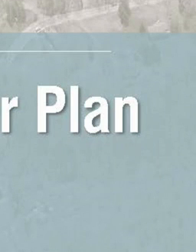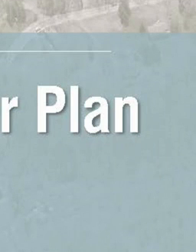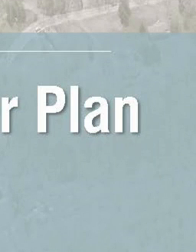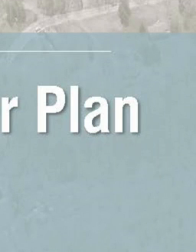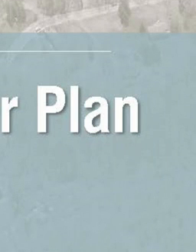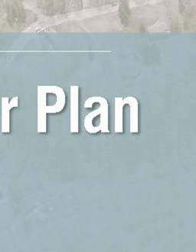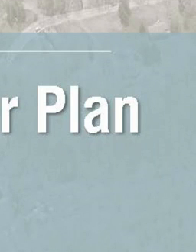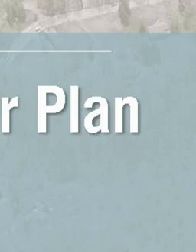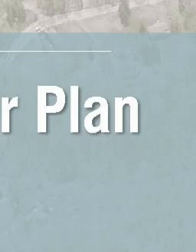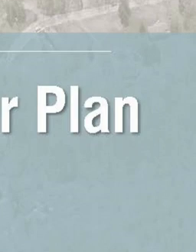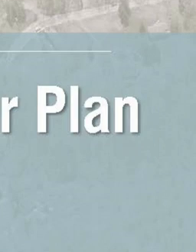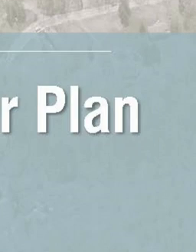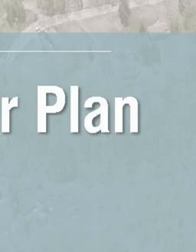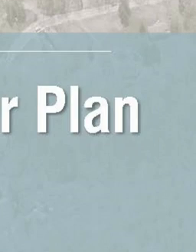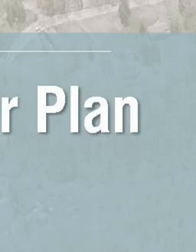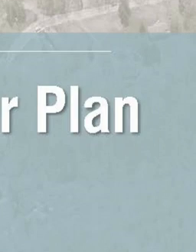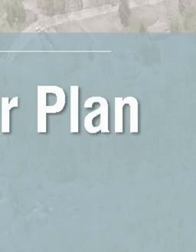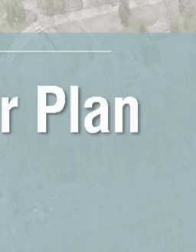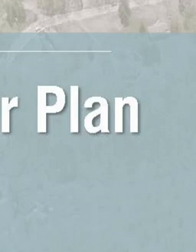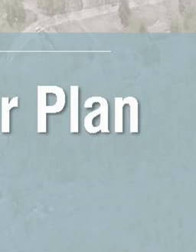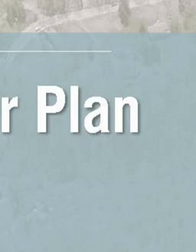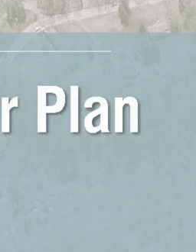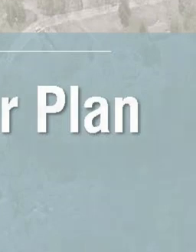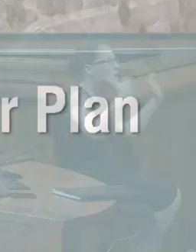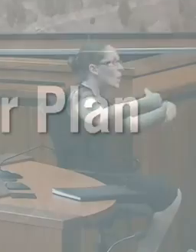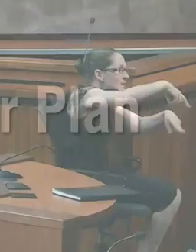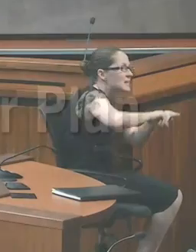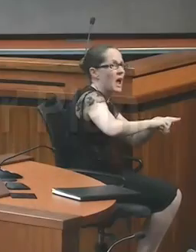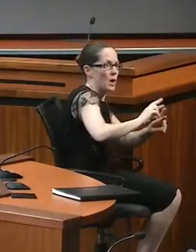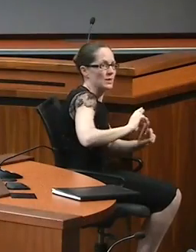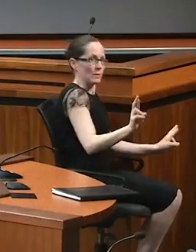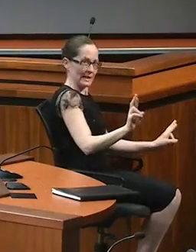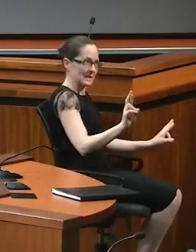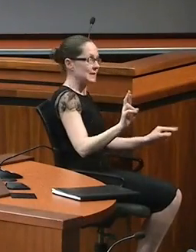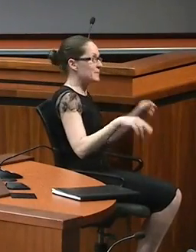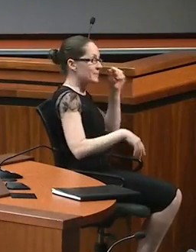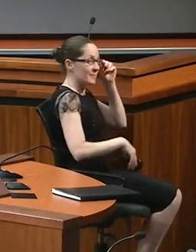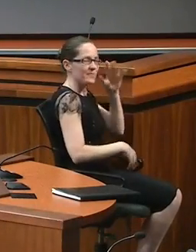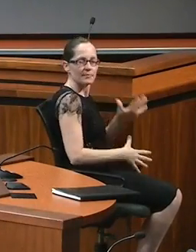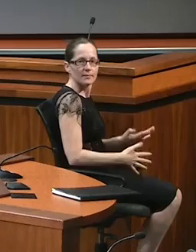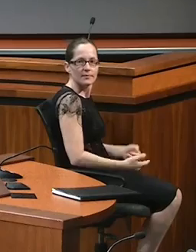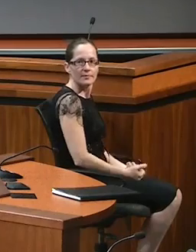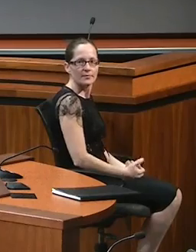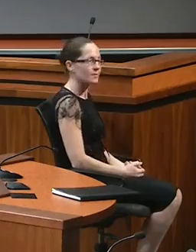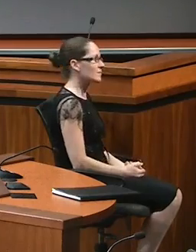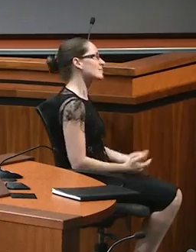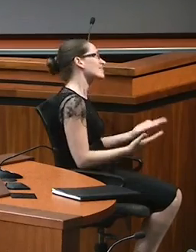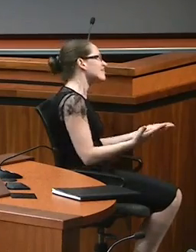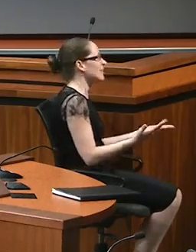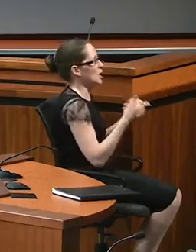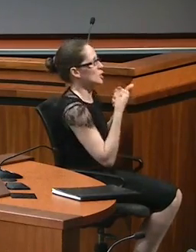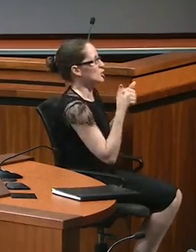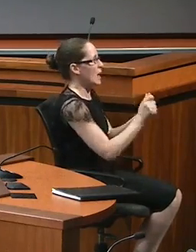excuse me. If I could get everyone's attention, if they could, folks could sit down and we can get ready. We said we start at 7, and we want to try to start